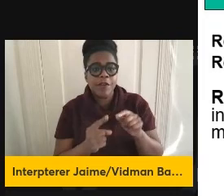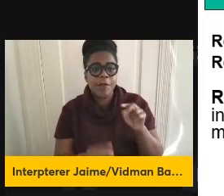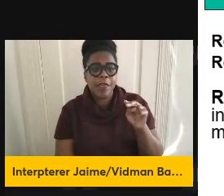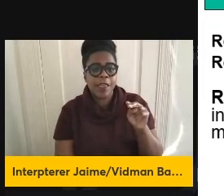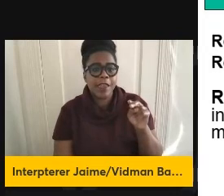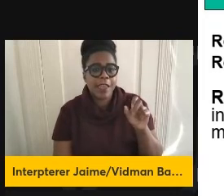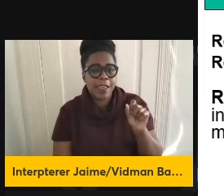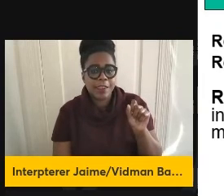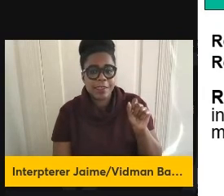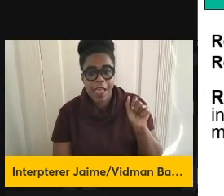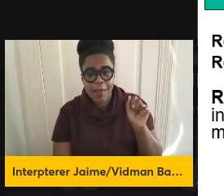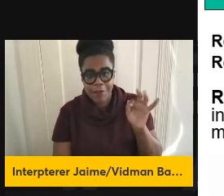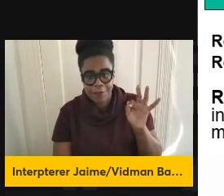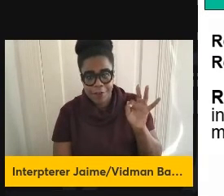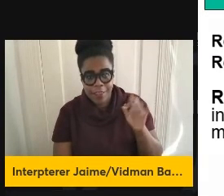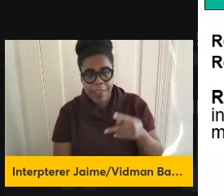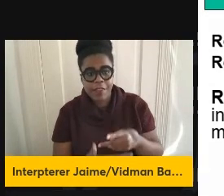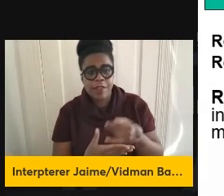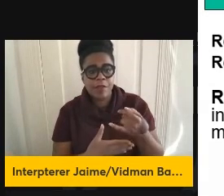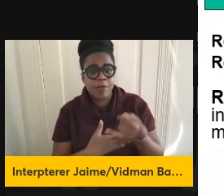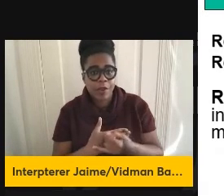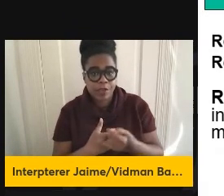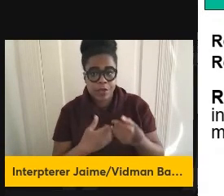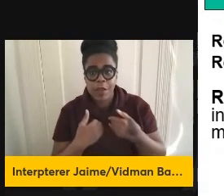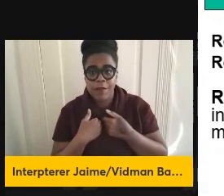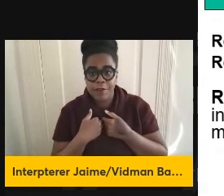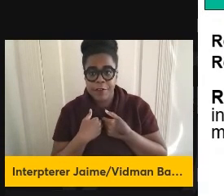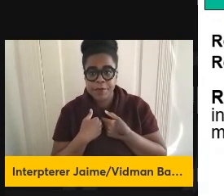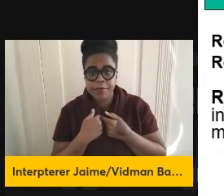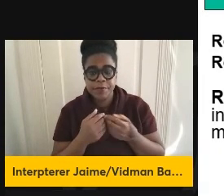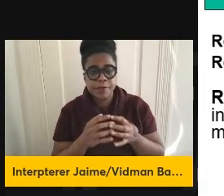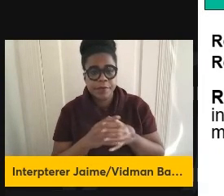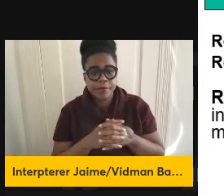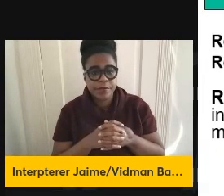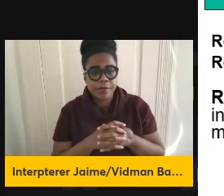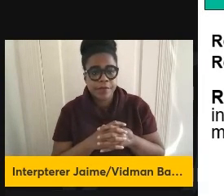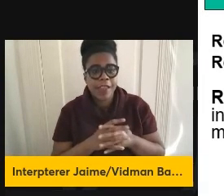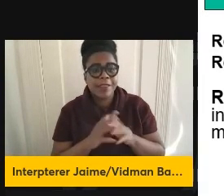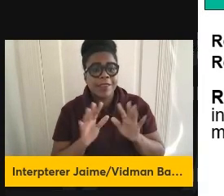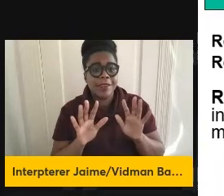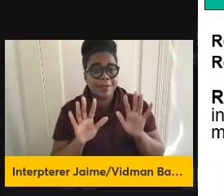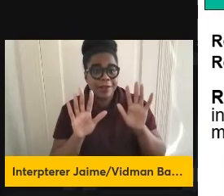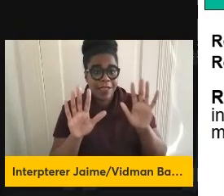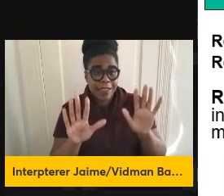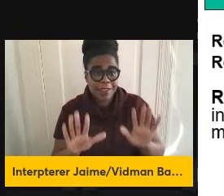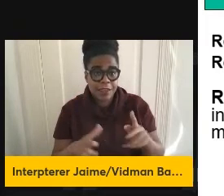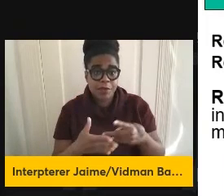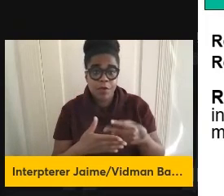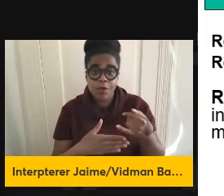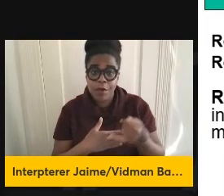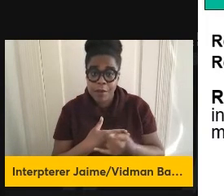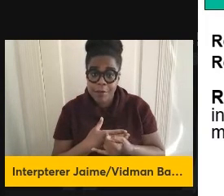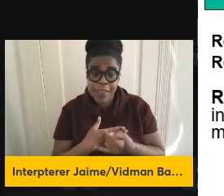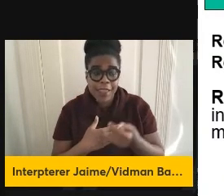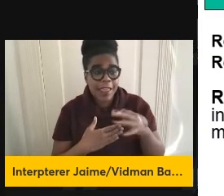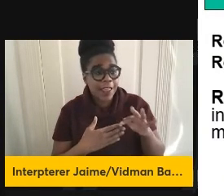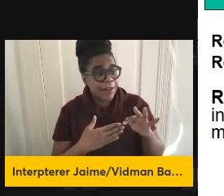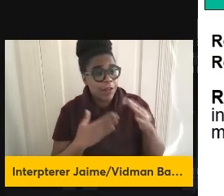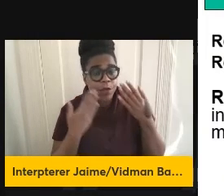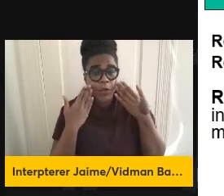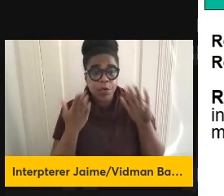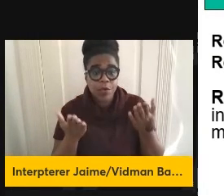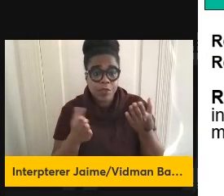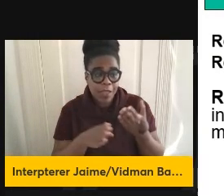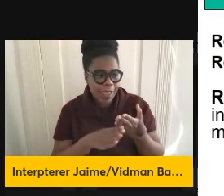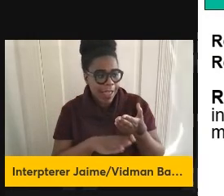be using the project in that lab. This is an excellent program if you're not sure where to go next after